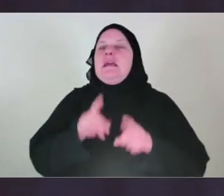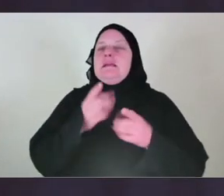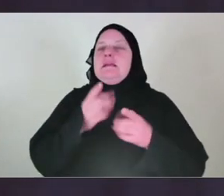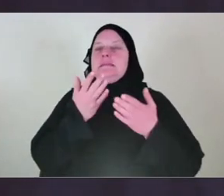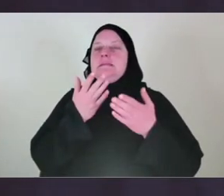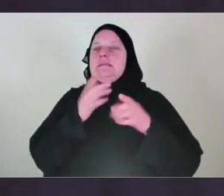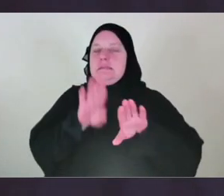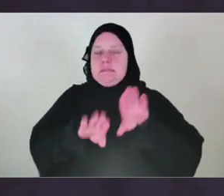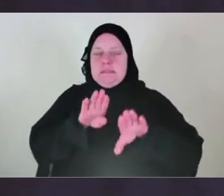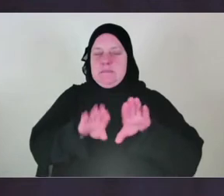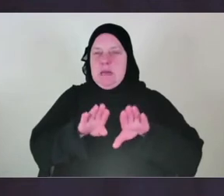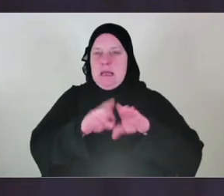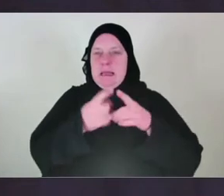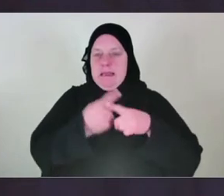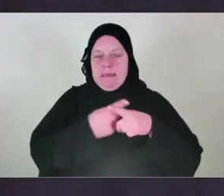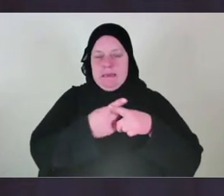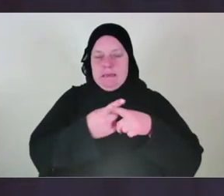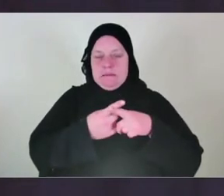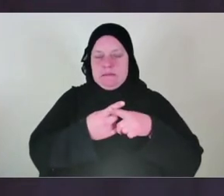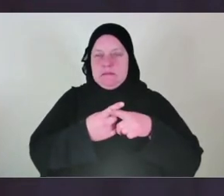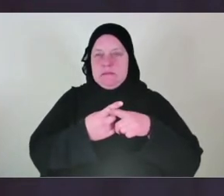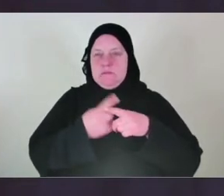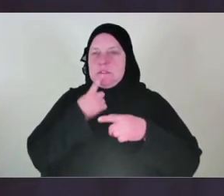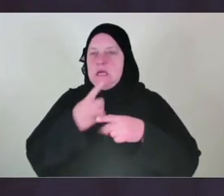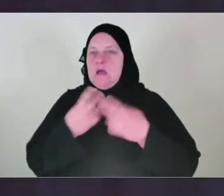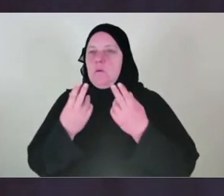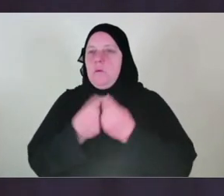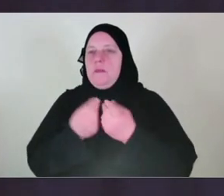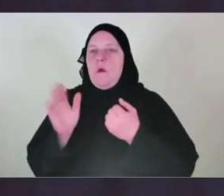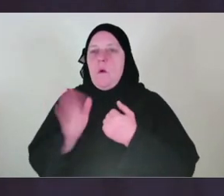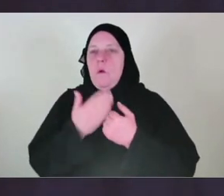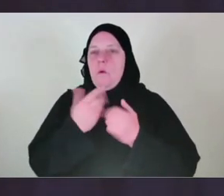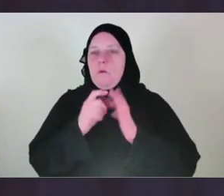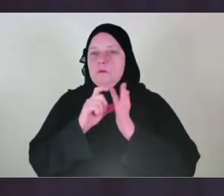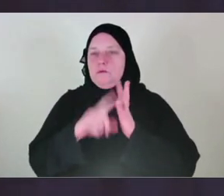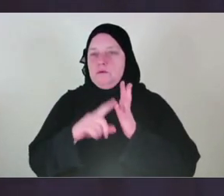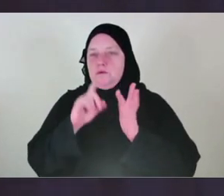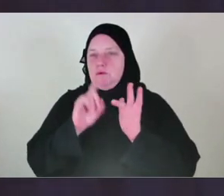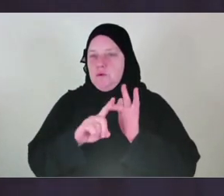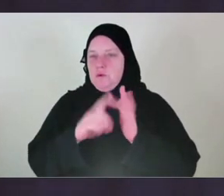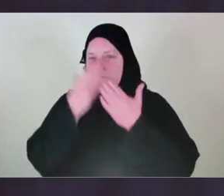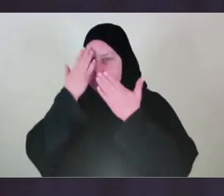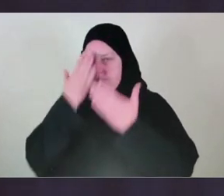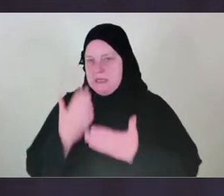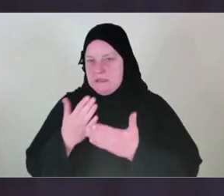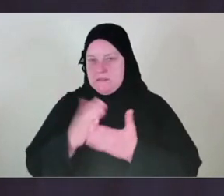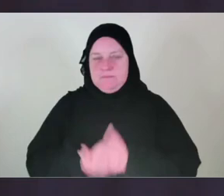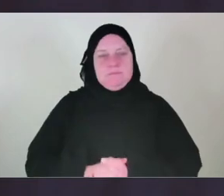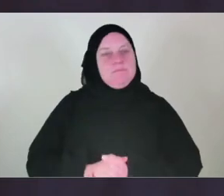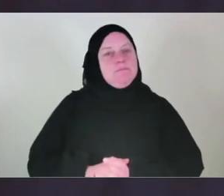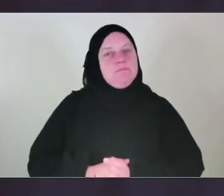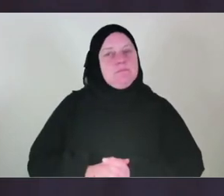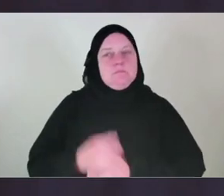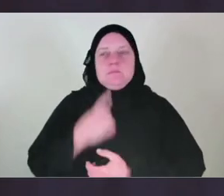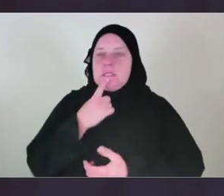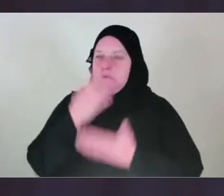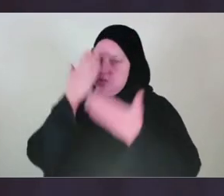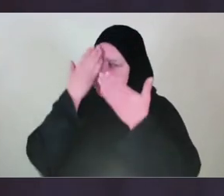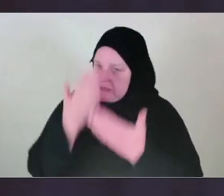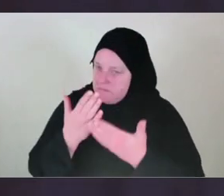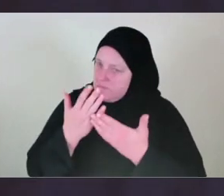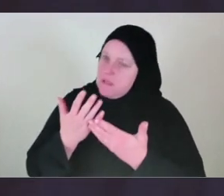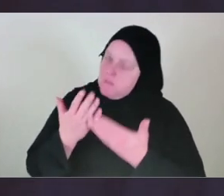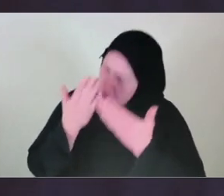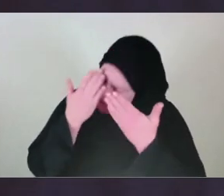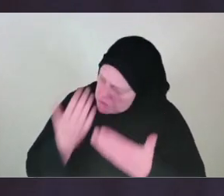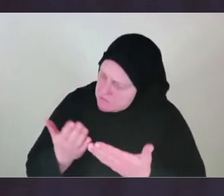So the Imam's saying, "With all due respect." He says, "Walakin," look at the way he teaches.